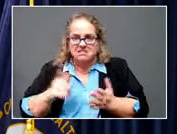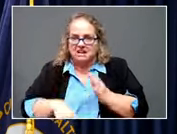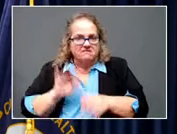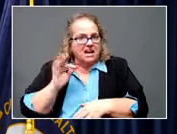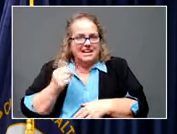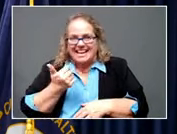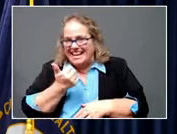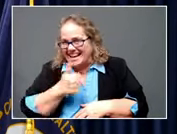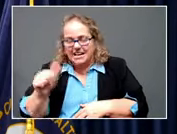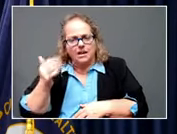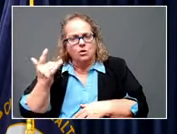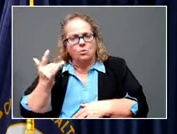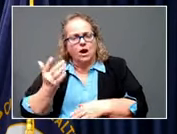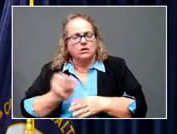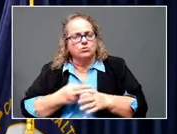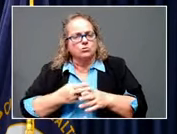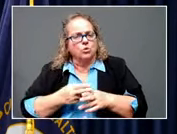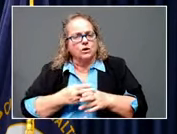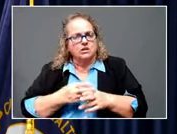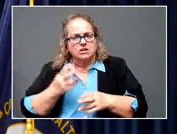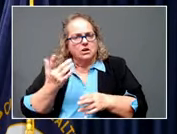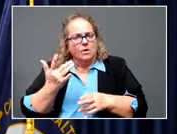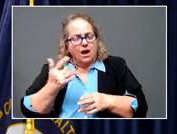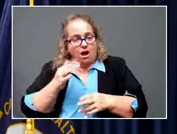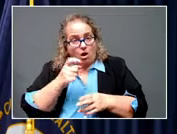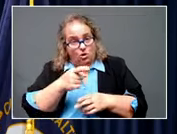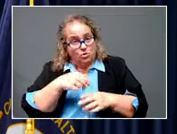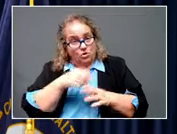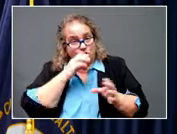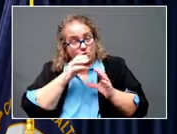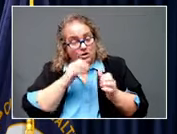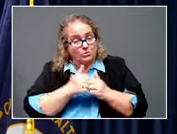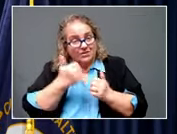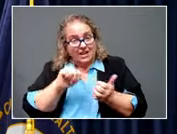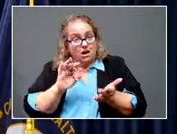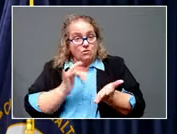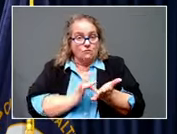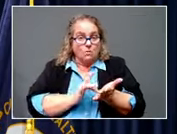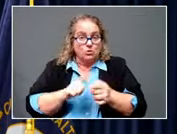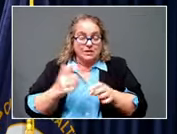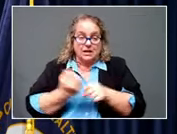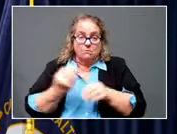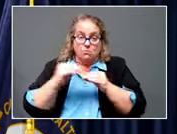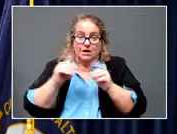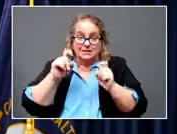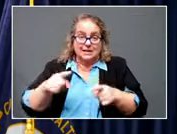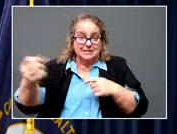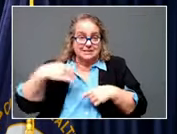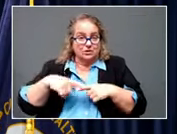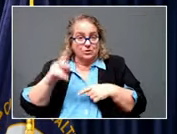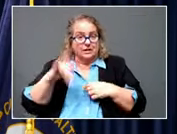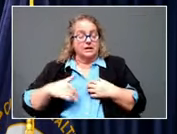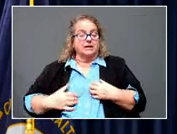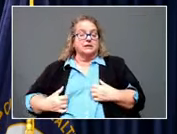have you been in communication with any of the pharmacy leaders to get more tests sent here to Kentucky? So this is going